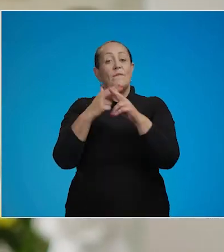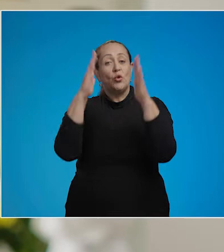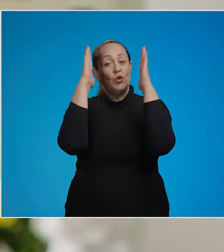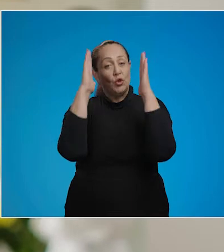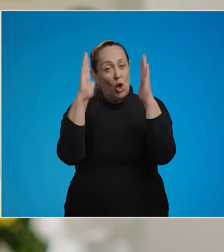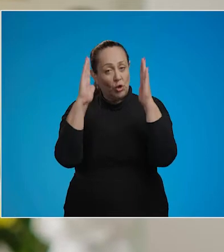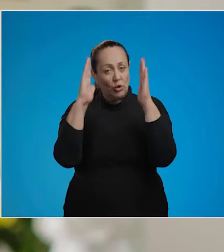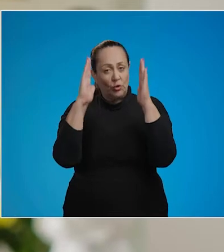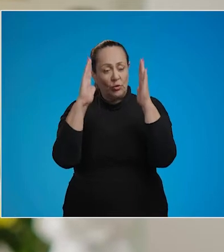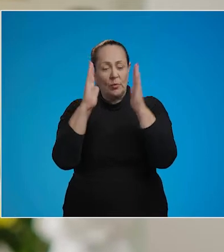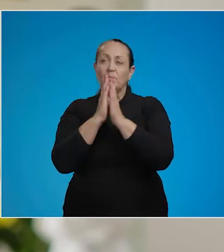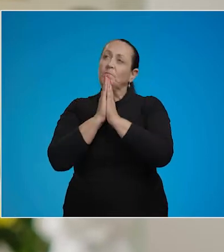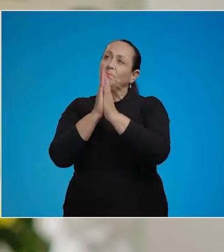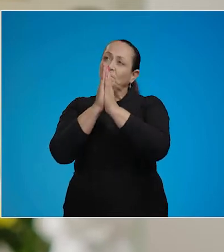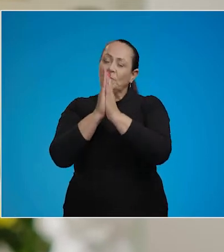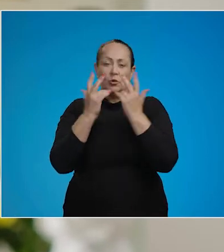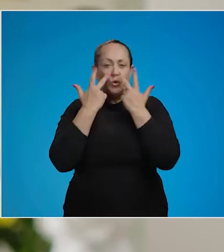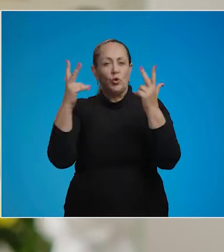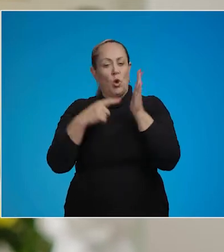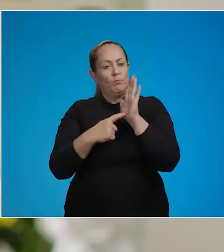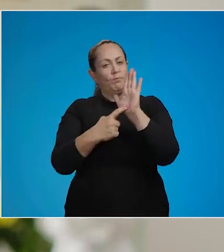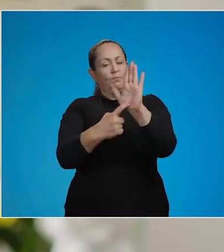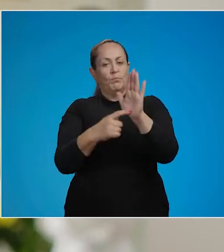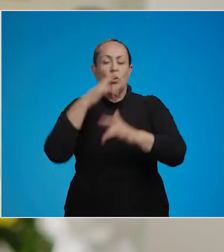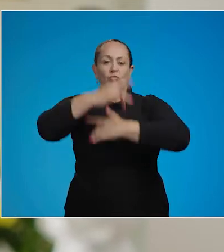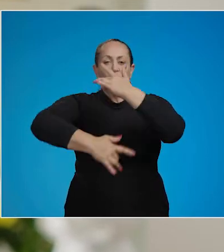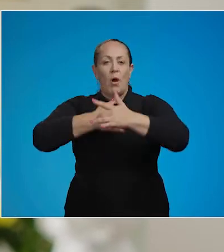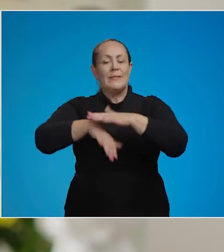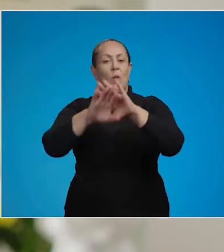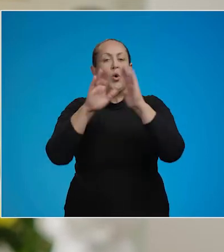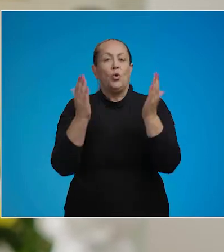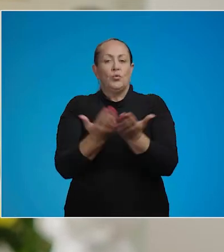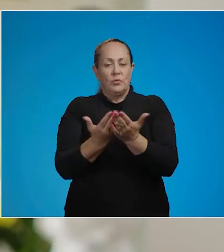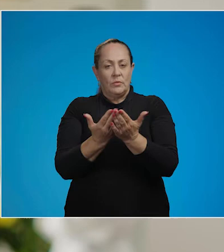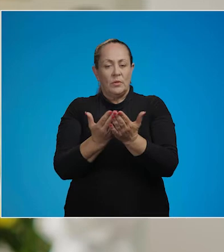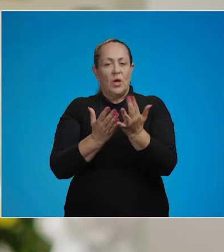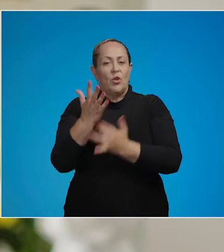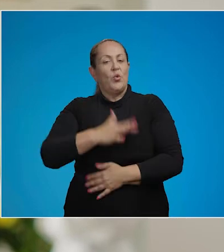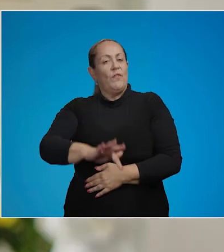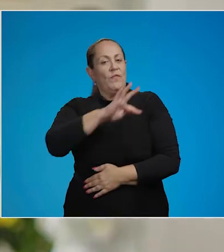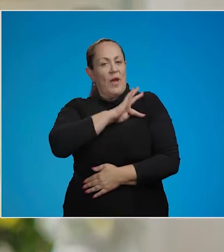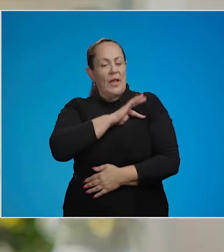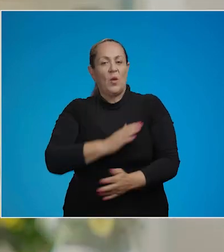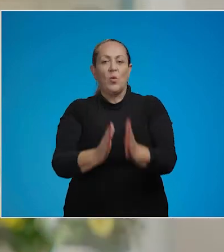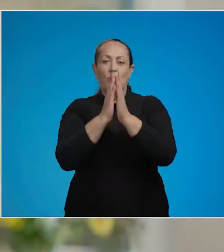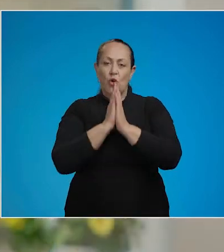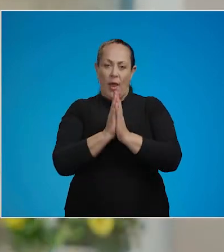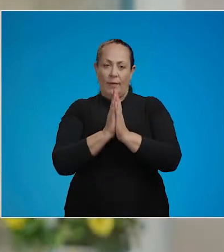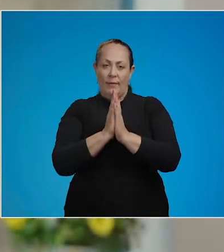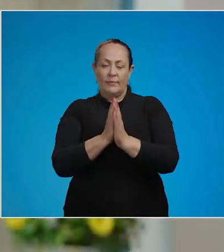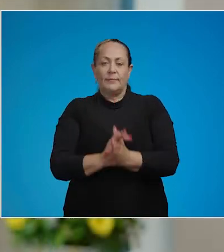the church, let it be a visible sign of Christ's presence. In faith we pray.